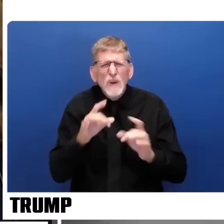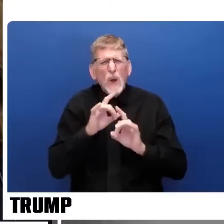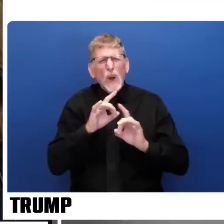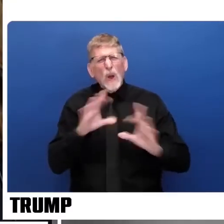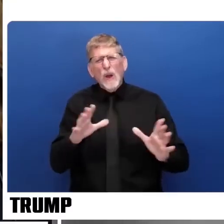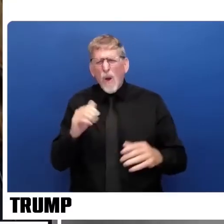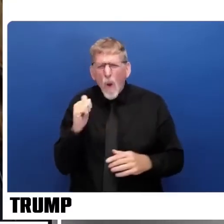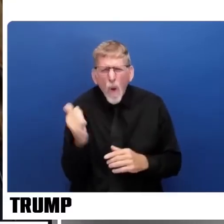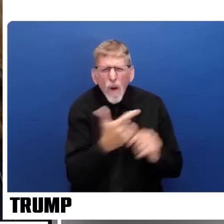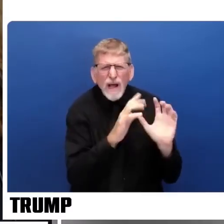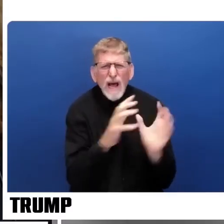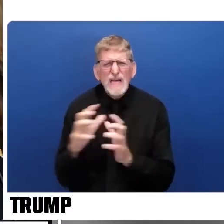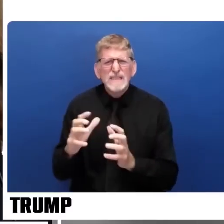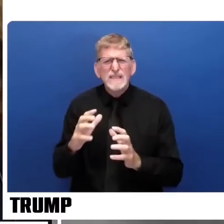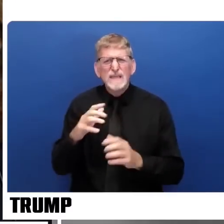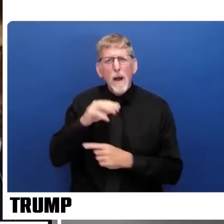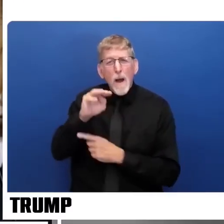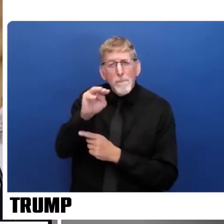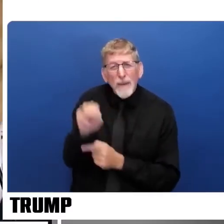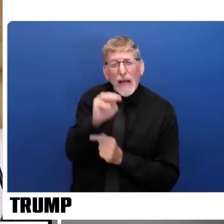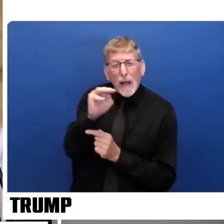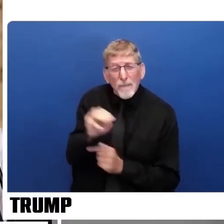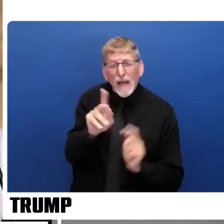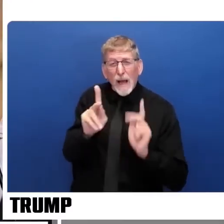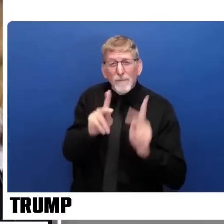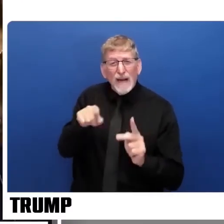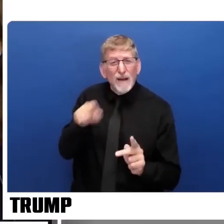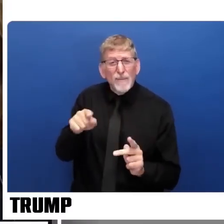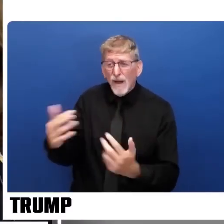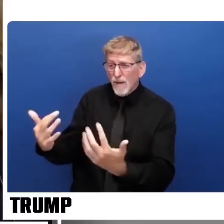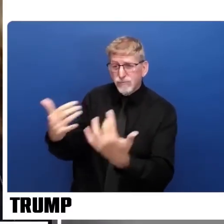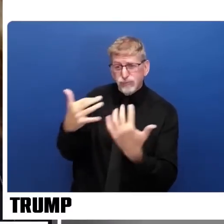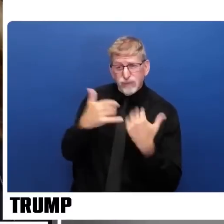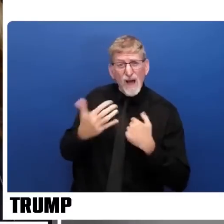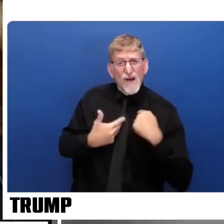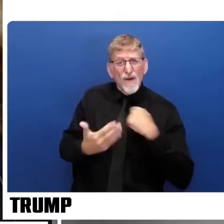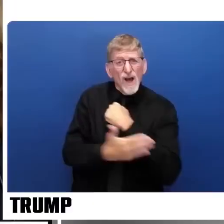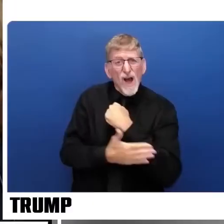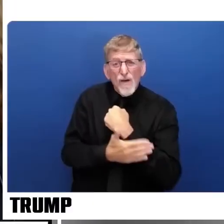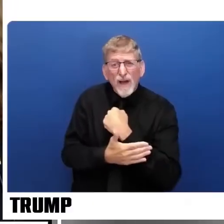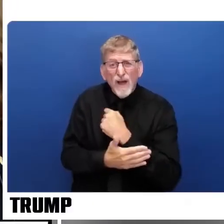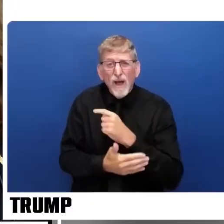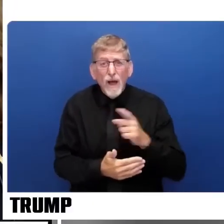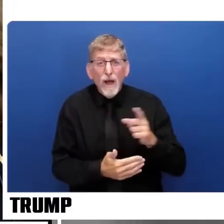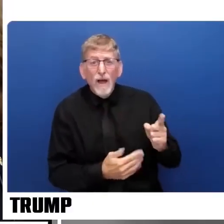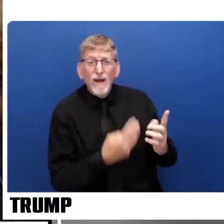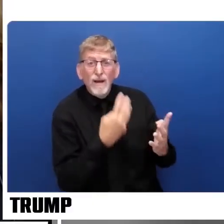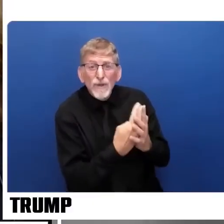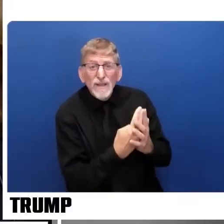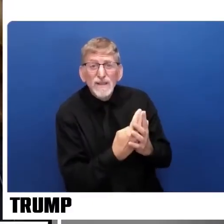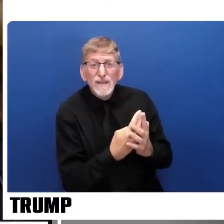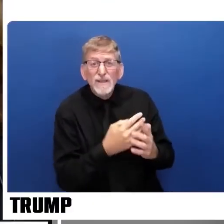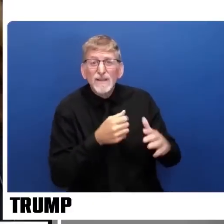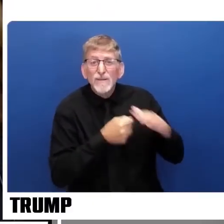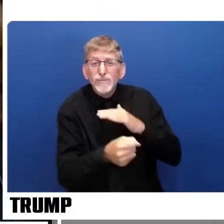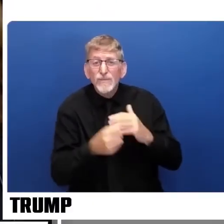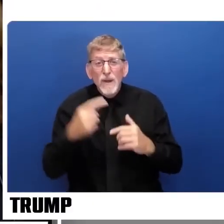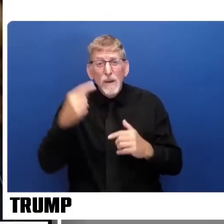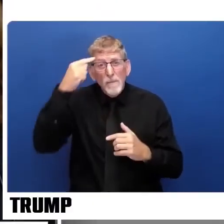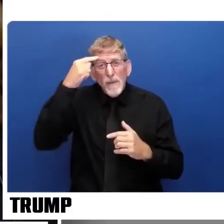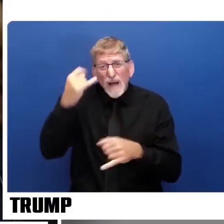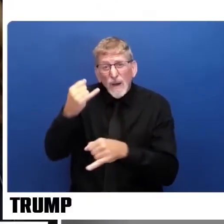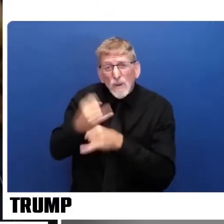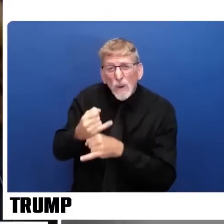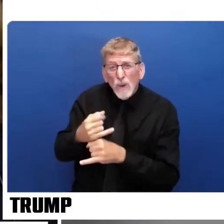people pouring into our country from prisons and jails, from mental institutions and insane asylums, and they're coming in and they're